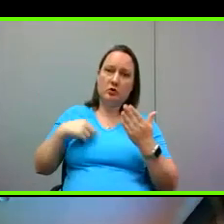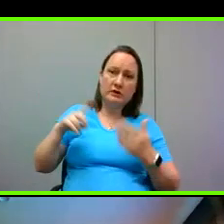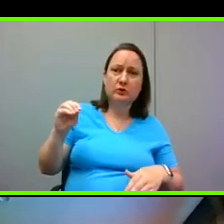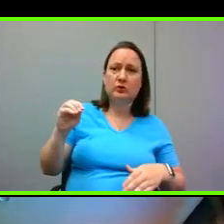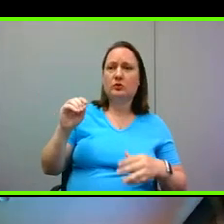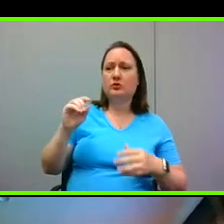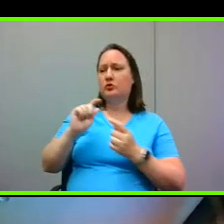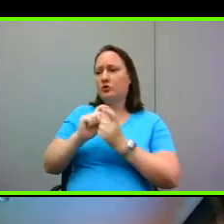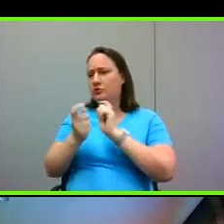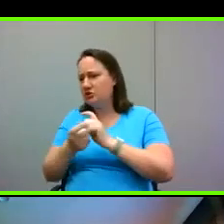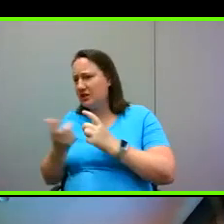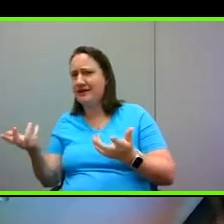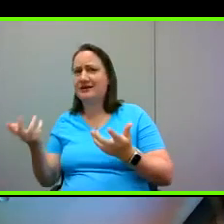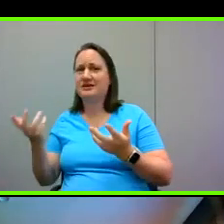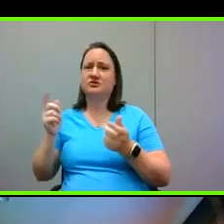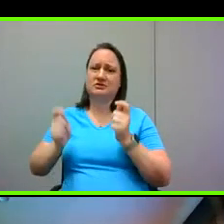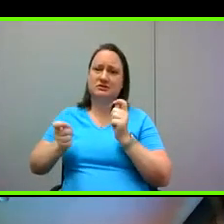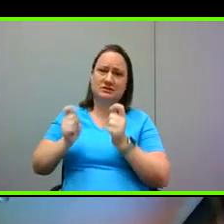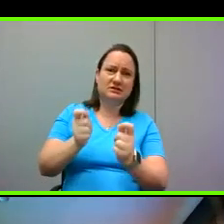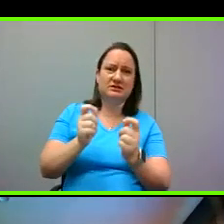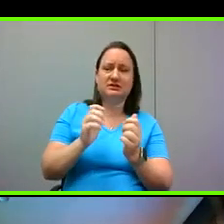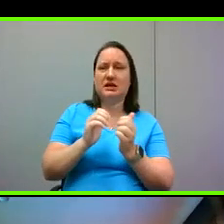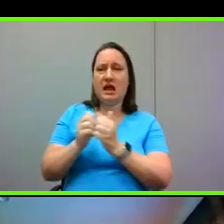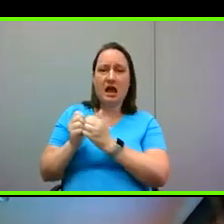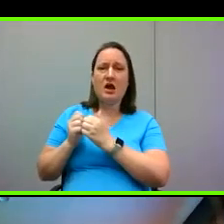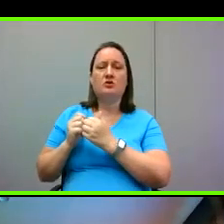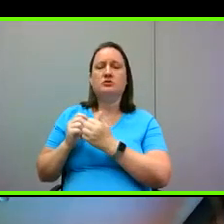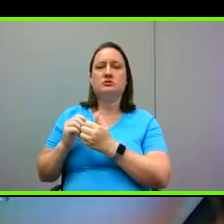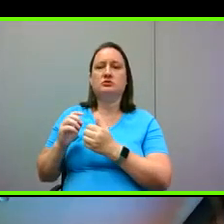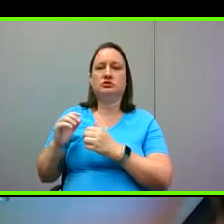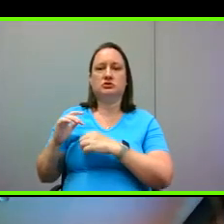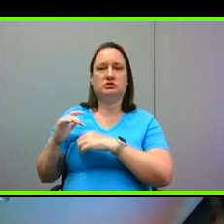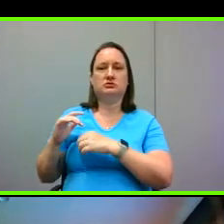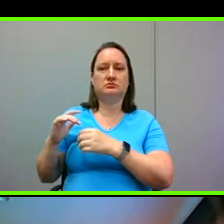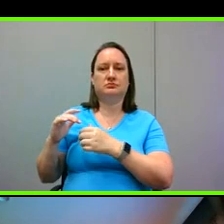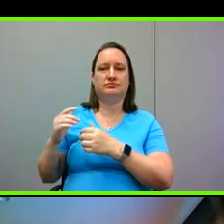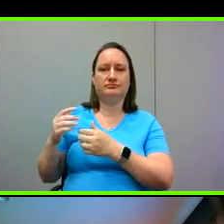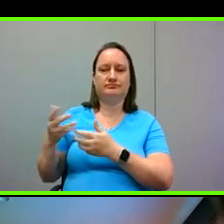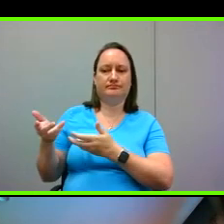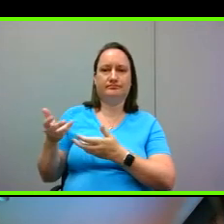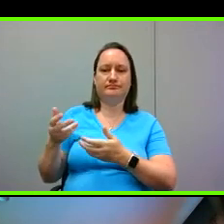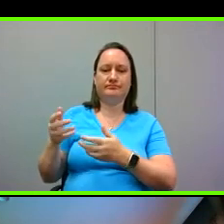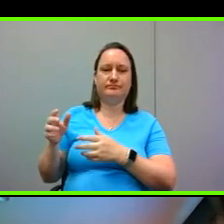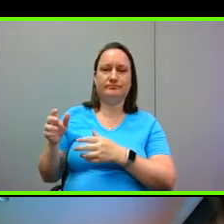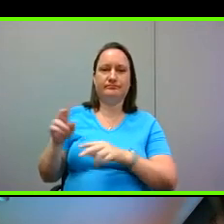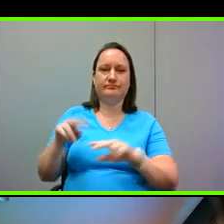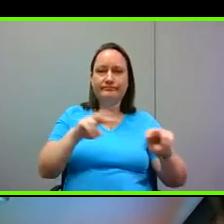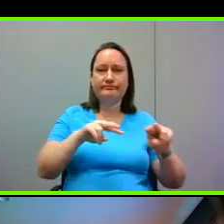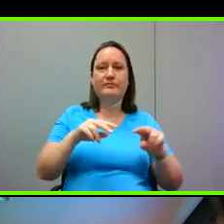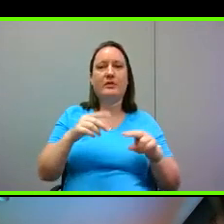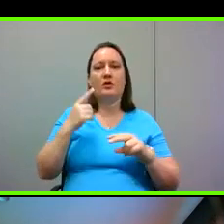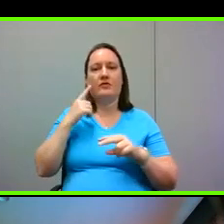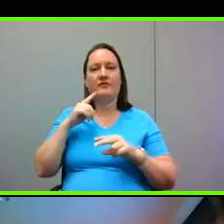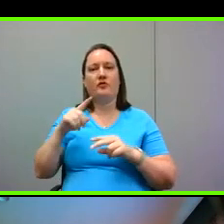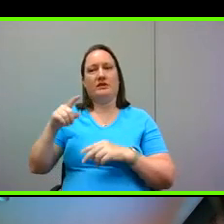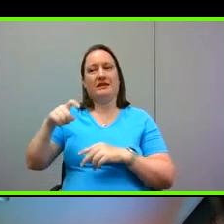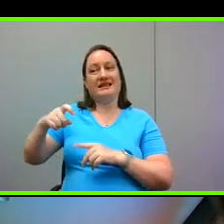change, what do we have to adjust with, just based on the needs of persons with disabilities.